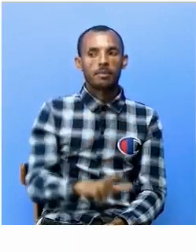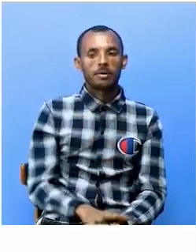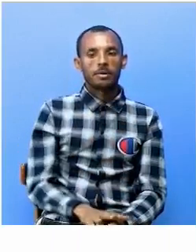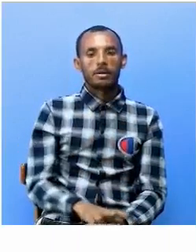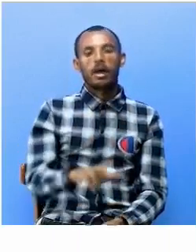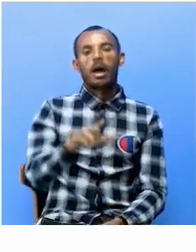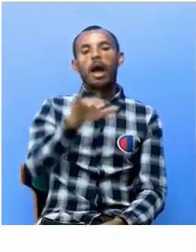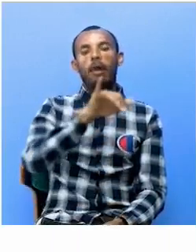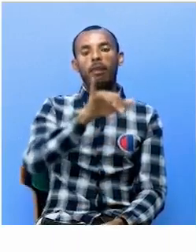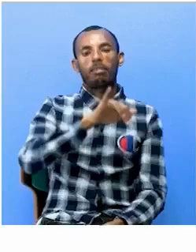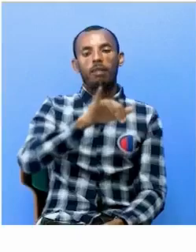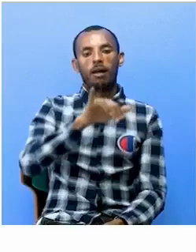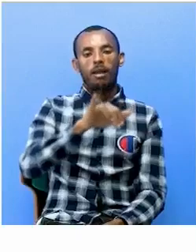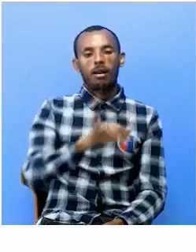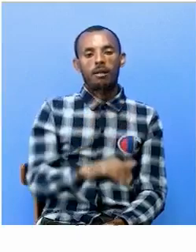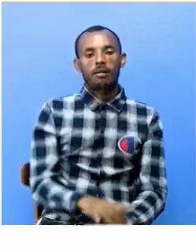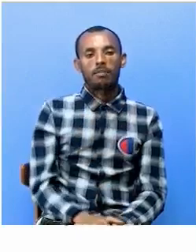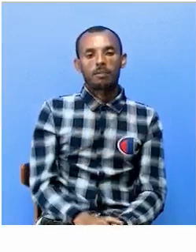identical